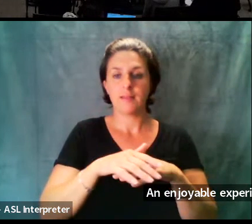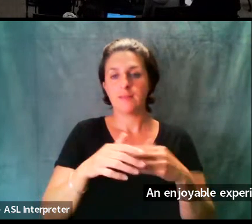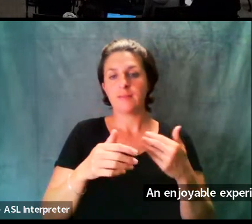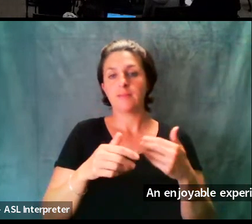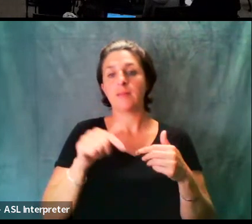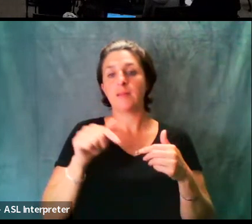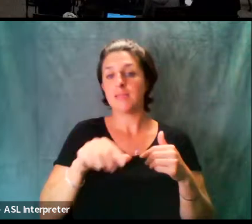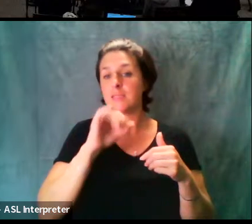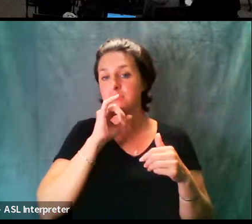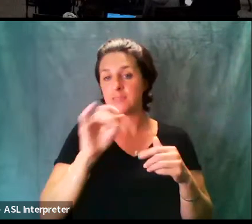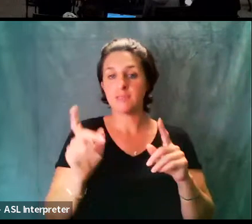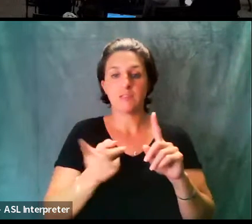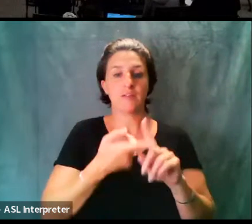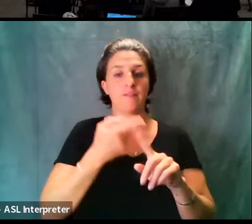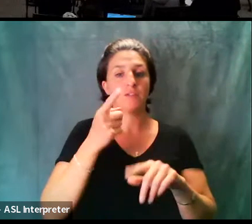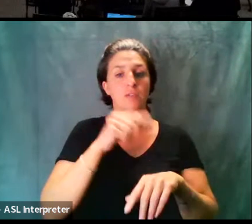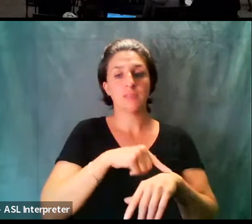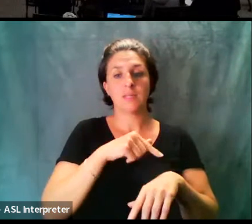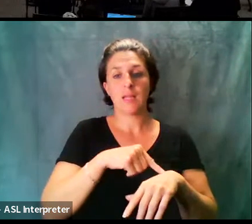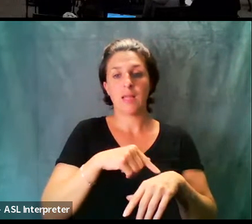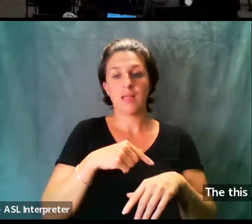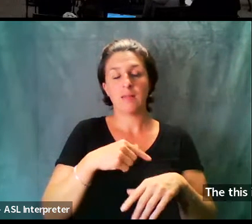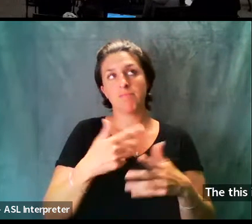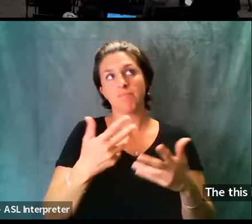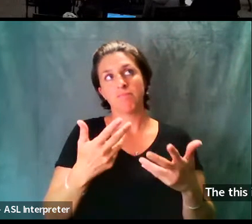This is the first time, I want to say, in